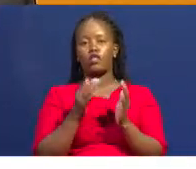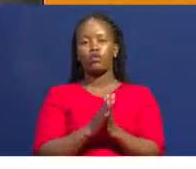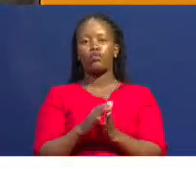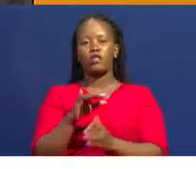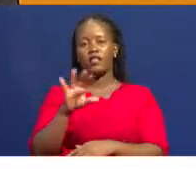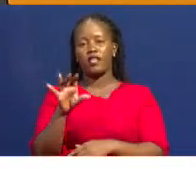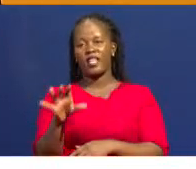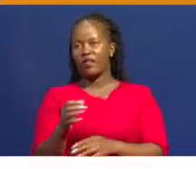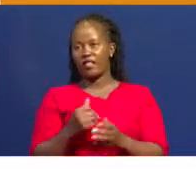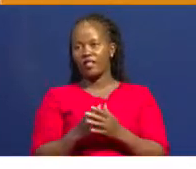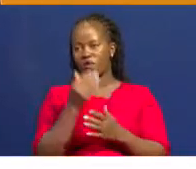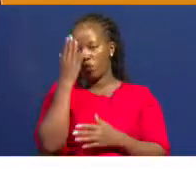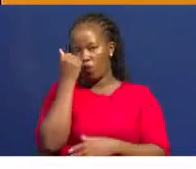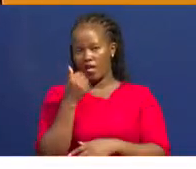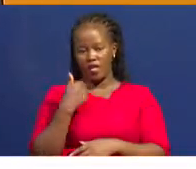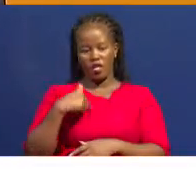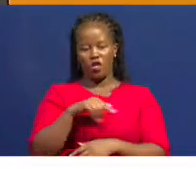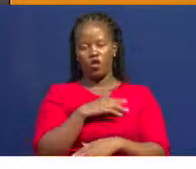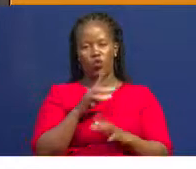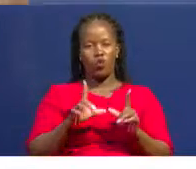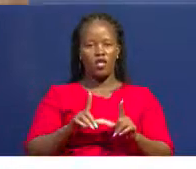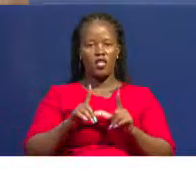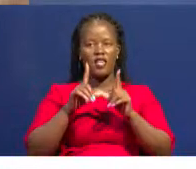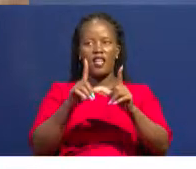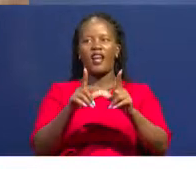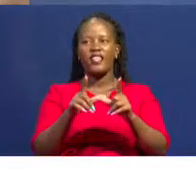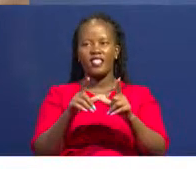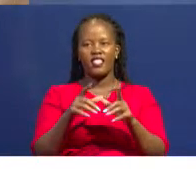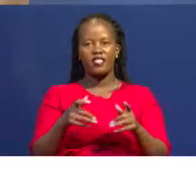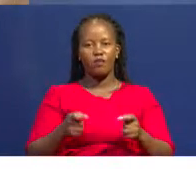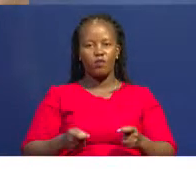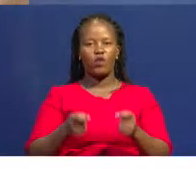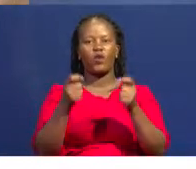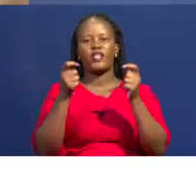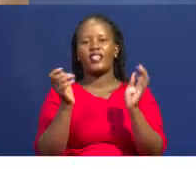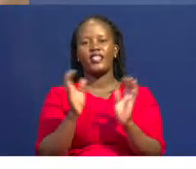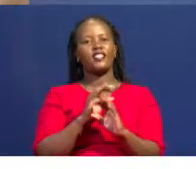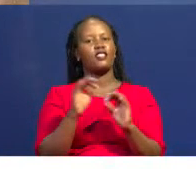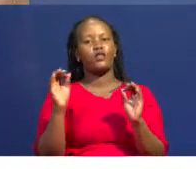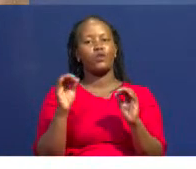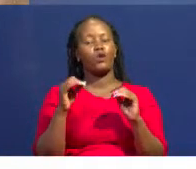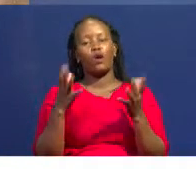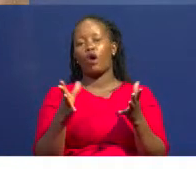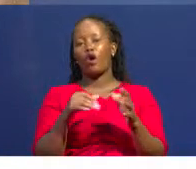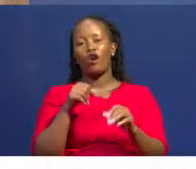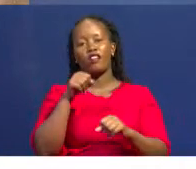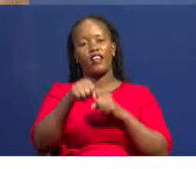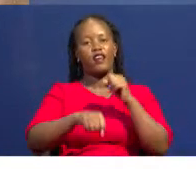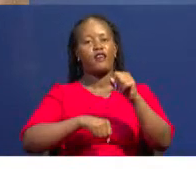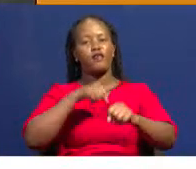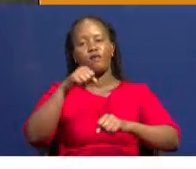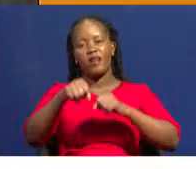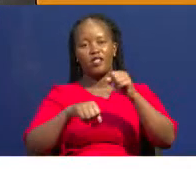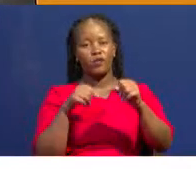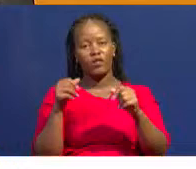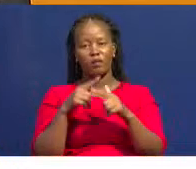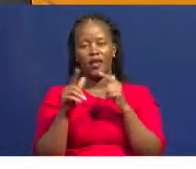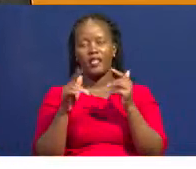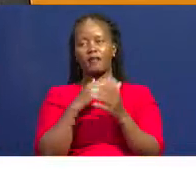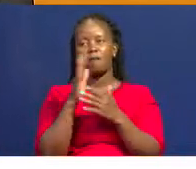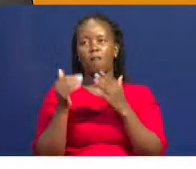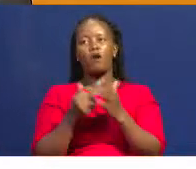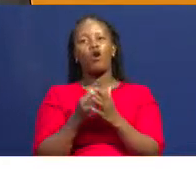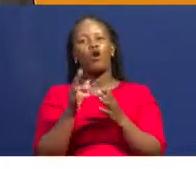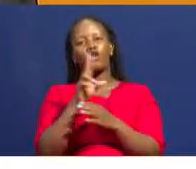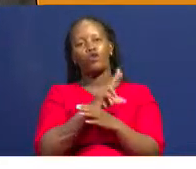because we don't license mukokotenis. Neither do we license bicycles, but all of them are road users. So